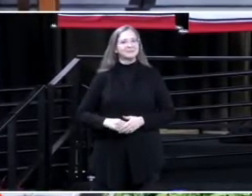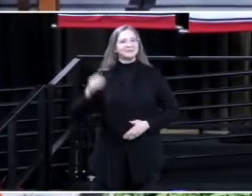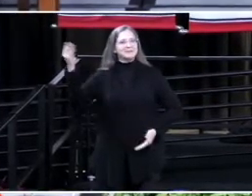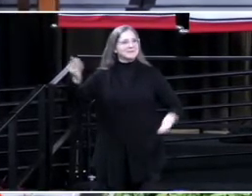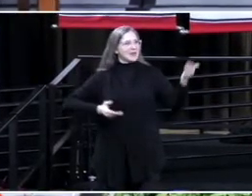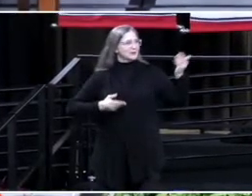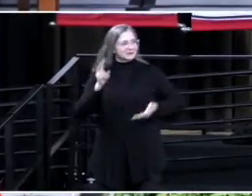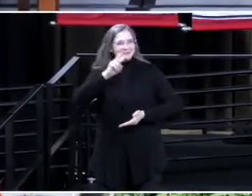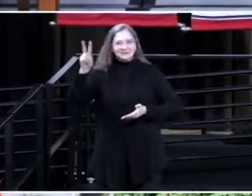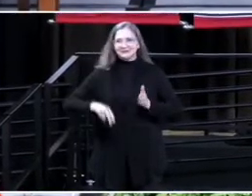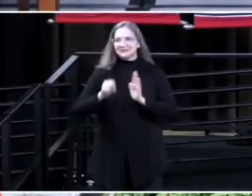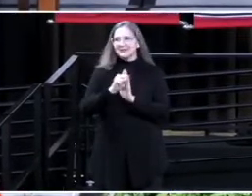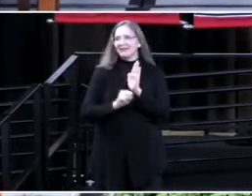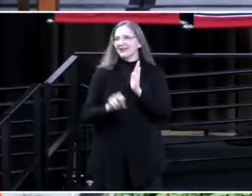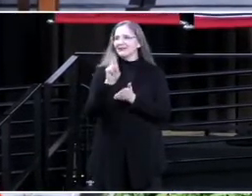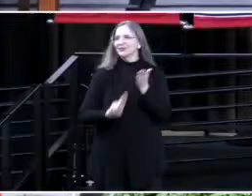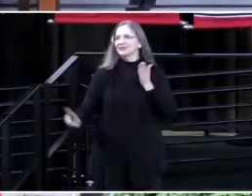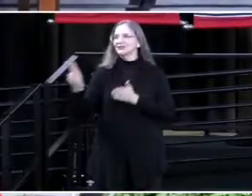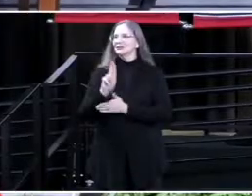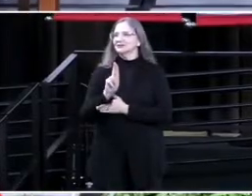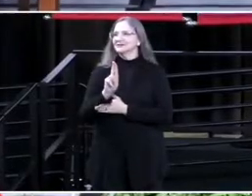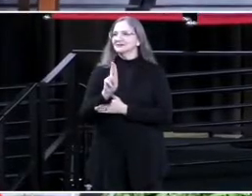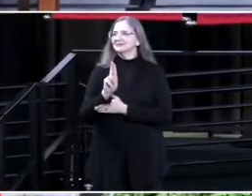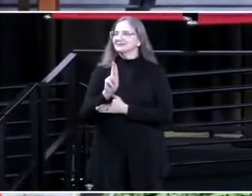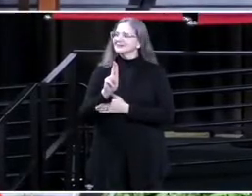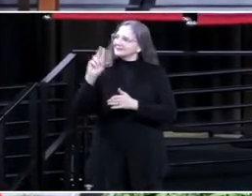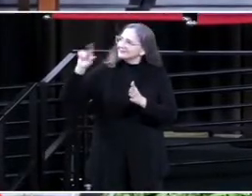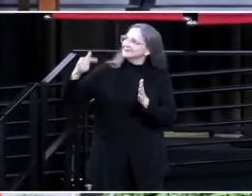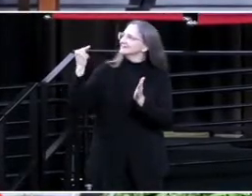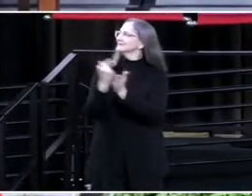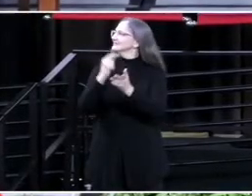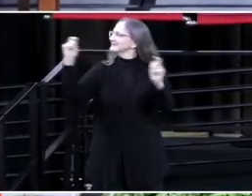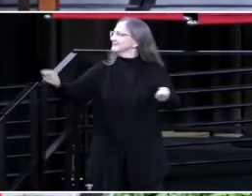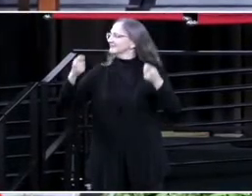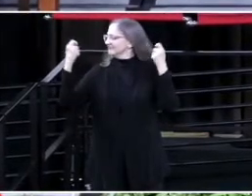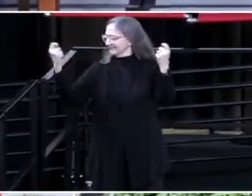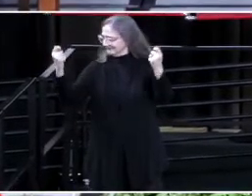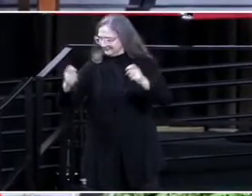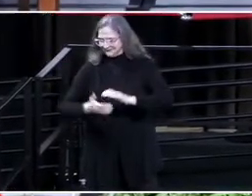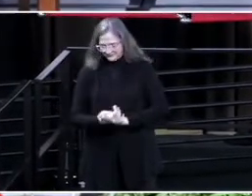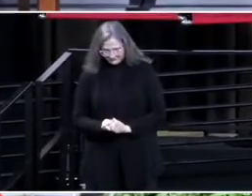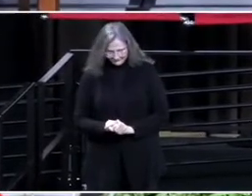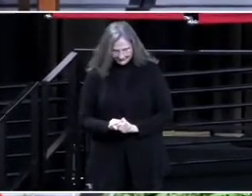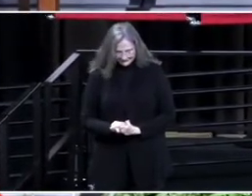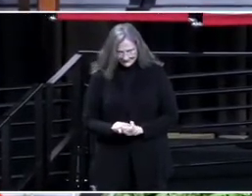welcome to Valdosta State University's Commencement.